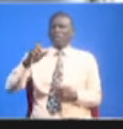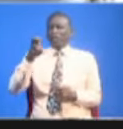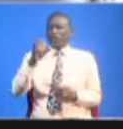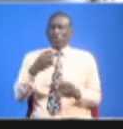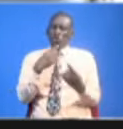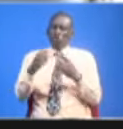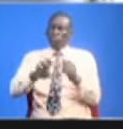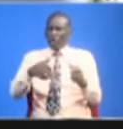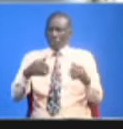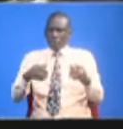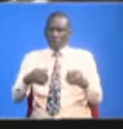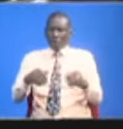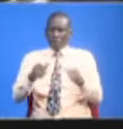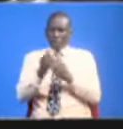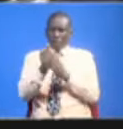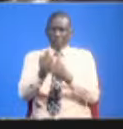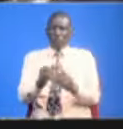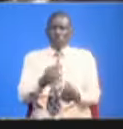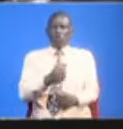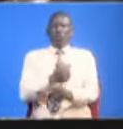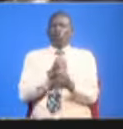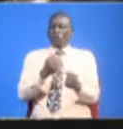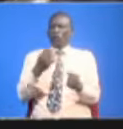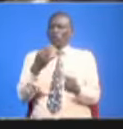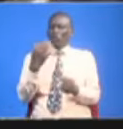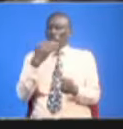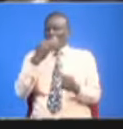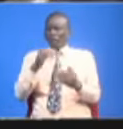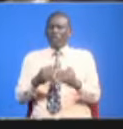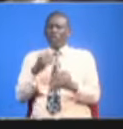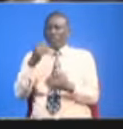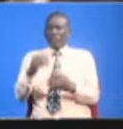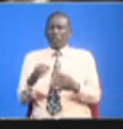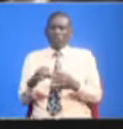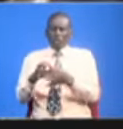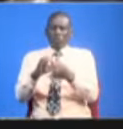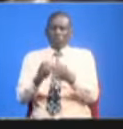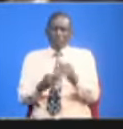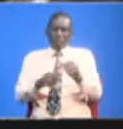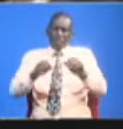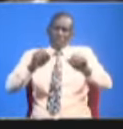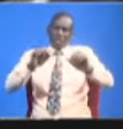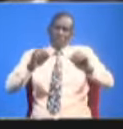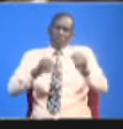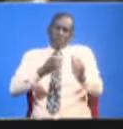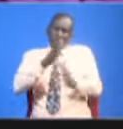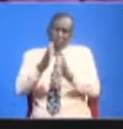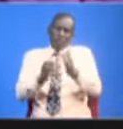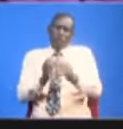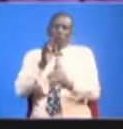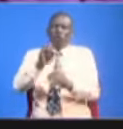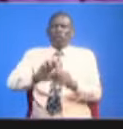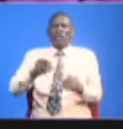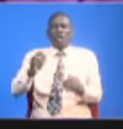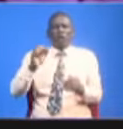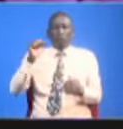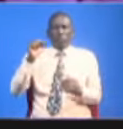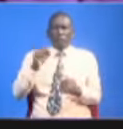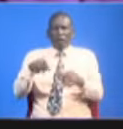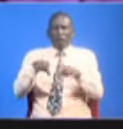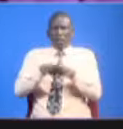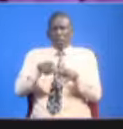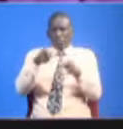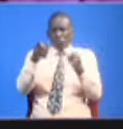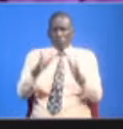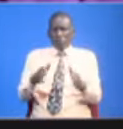Confidence of Rigathi revealing his next alliances that would define his future in Kenyan politics. Ata yule